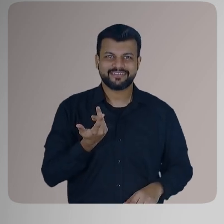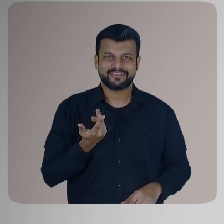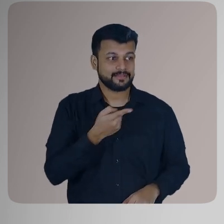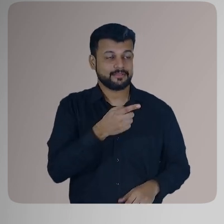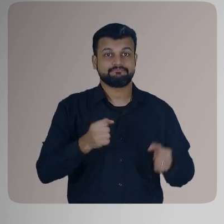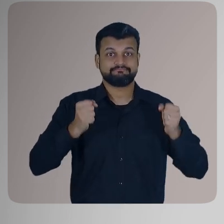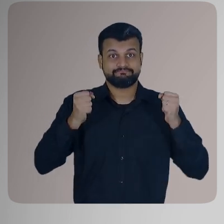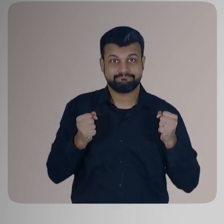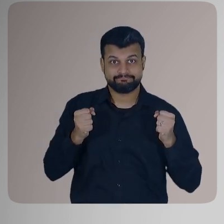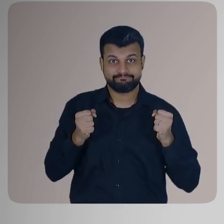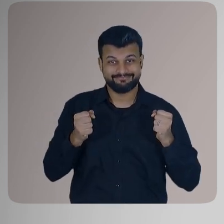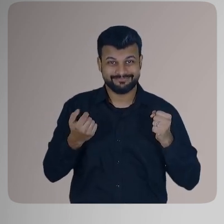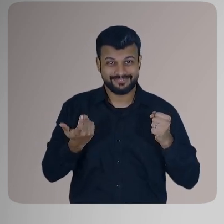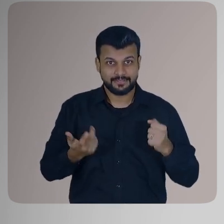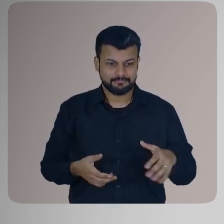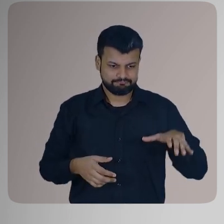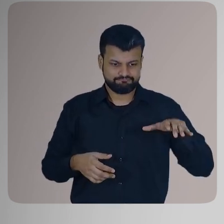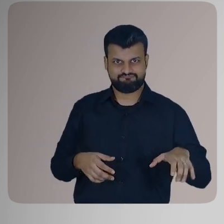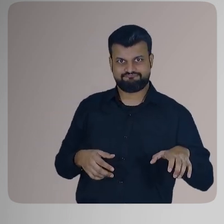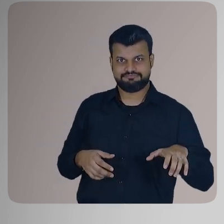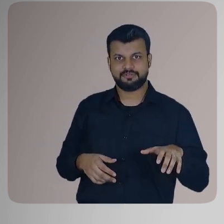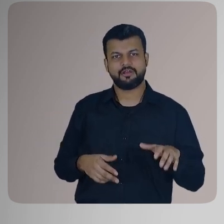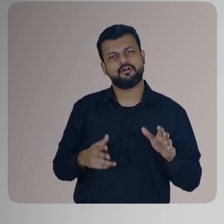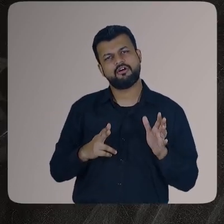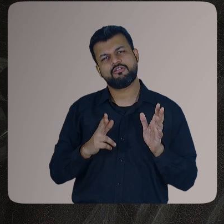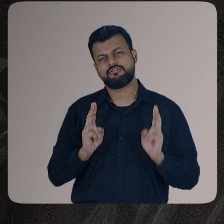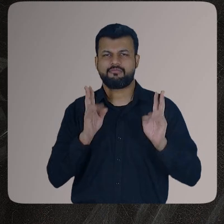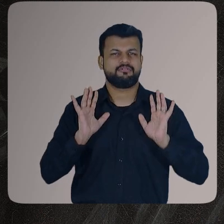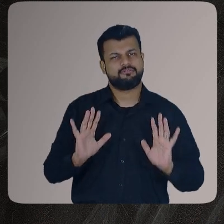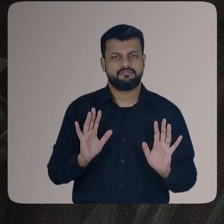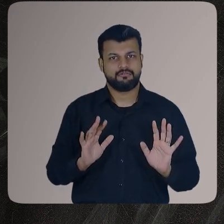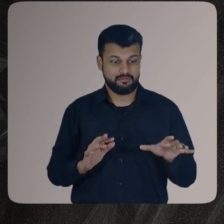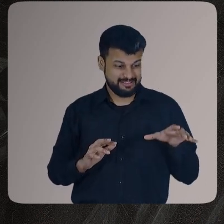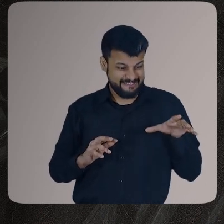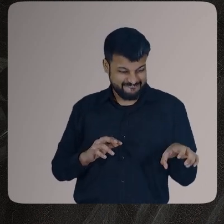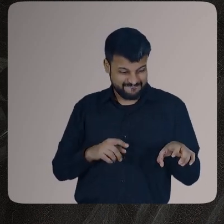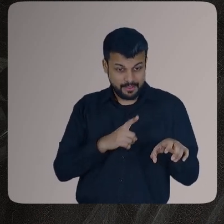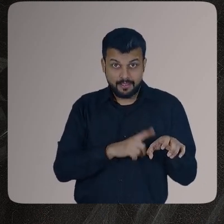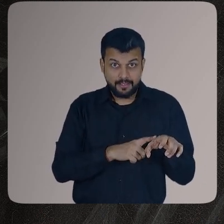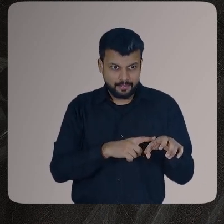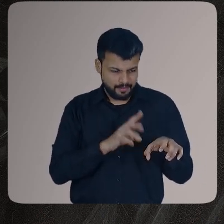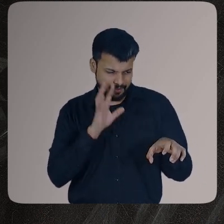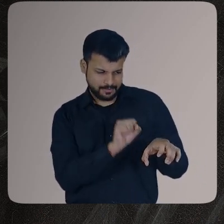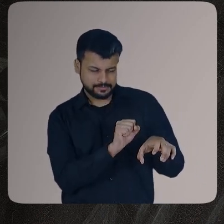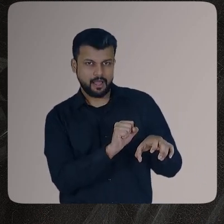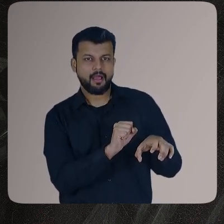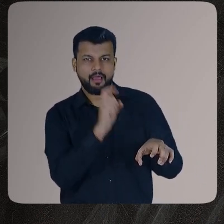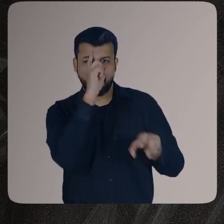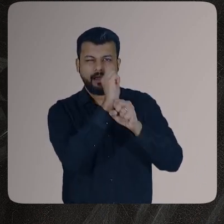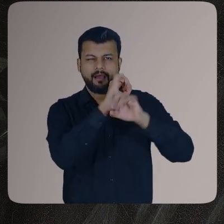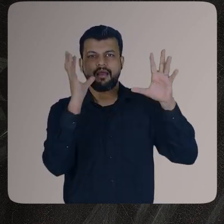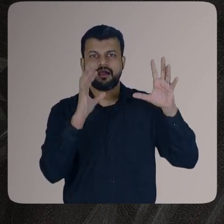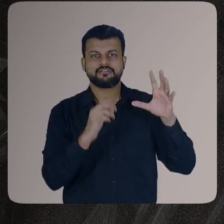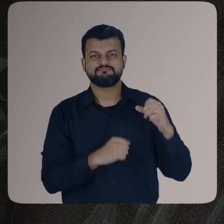pose, seated in a sturdy wooden chair, is fairly standard. The hand gripping the arm of the chair gives an impression